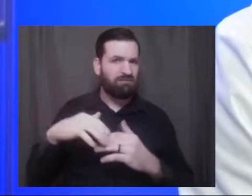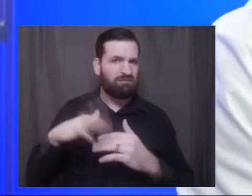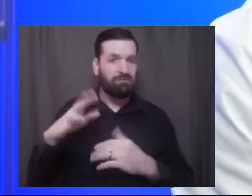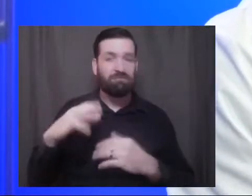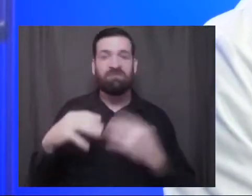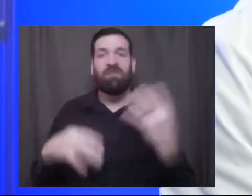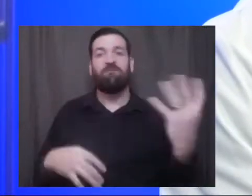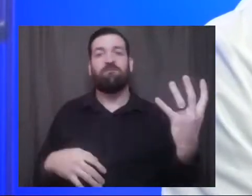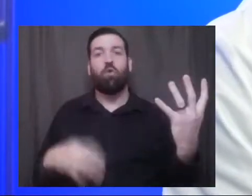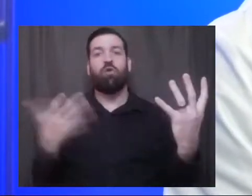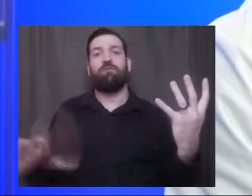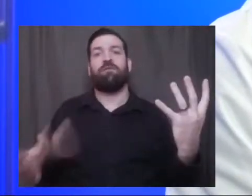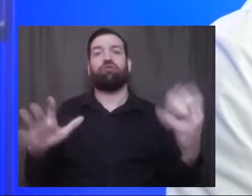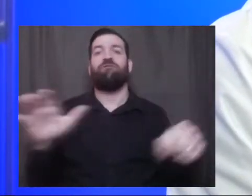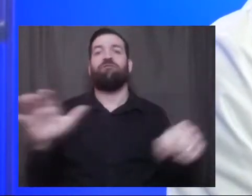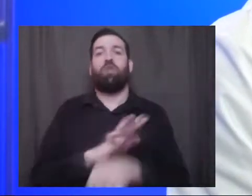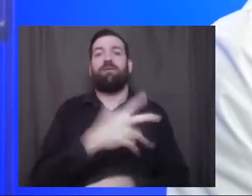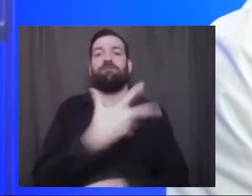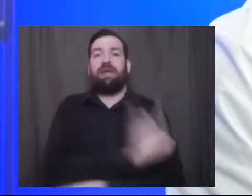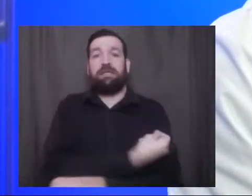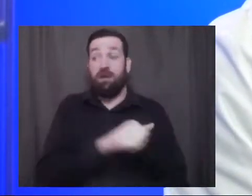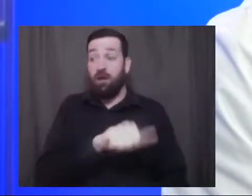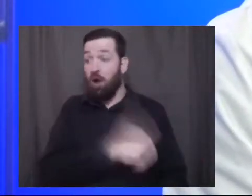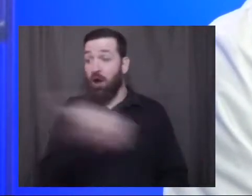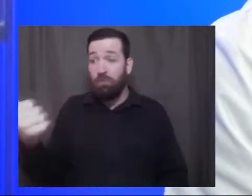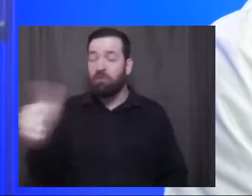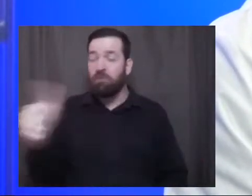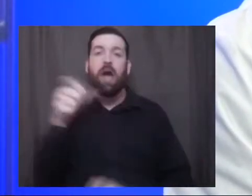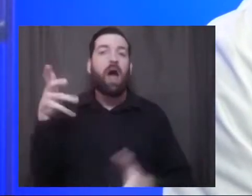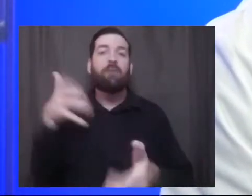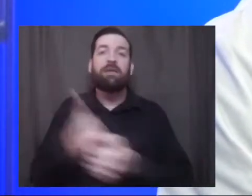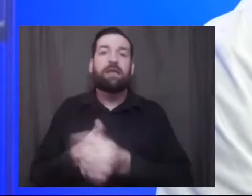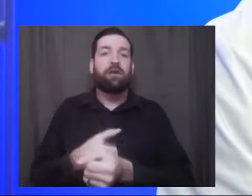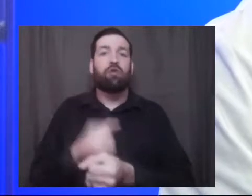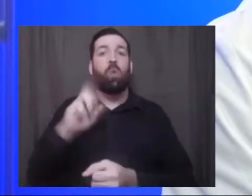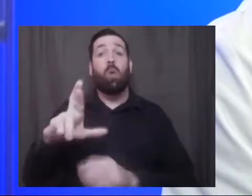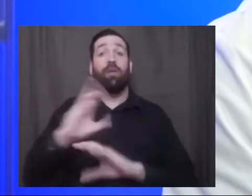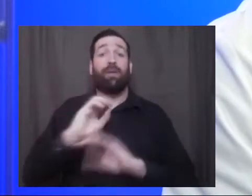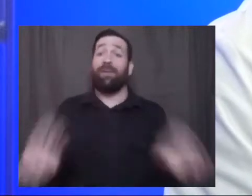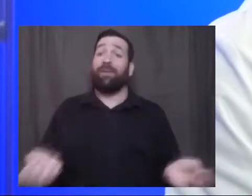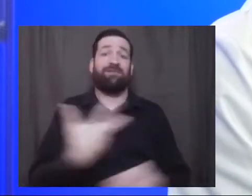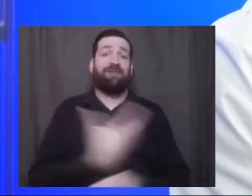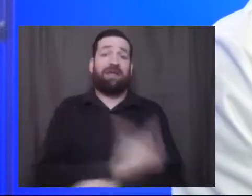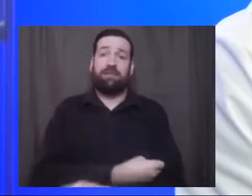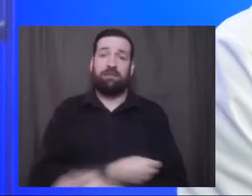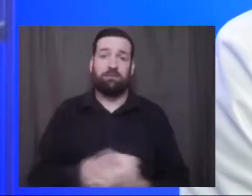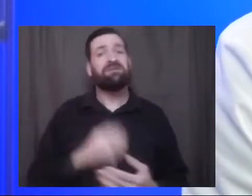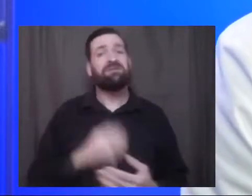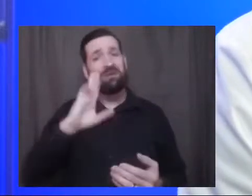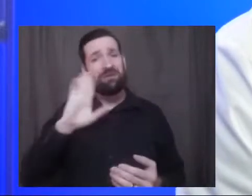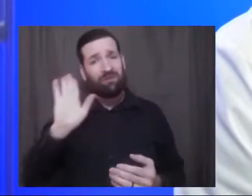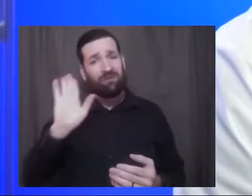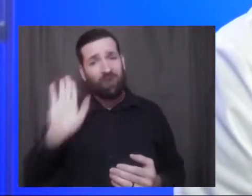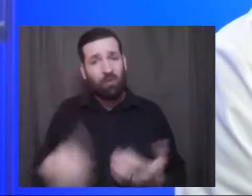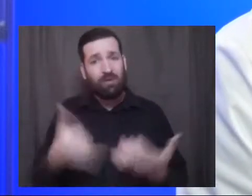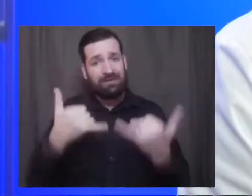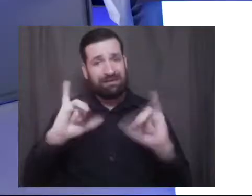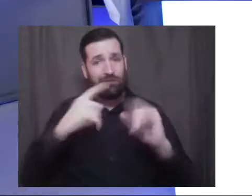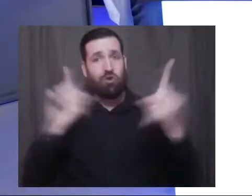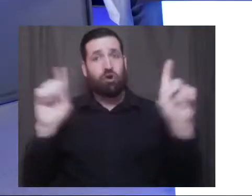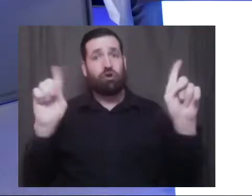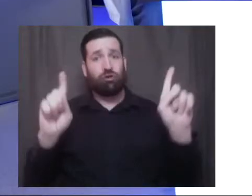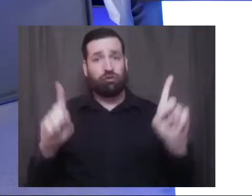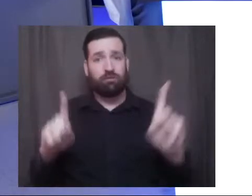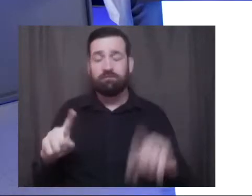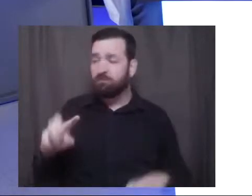fully vaccinated, and the rest were not up to date with their vaccine or not vaccinated. So we know that the vaccination continues to work. I have a question for our